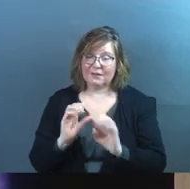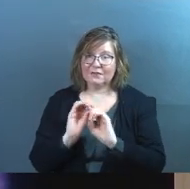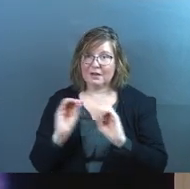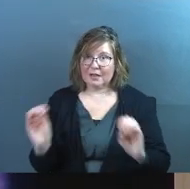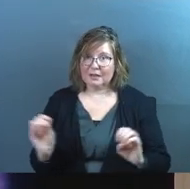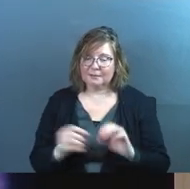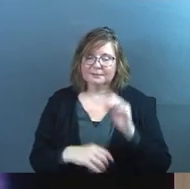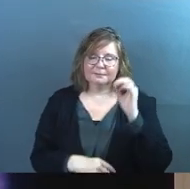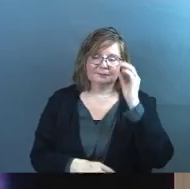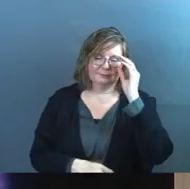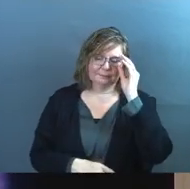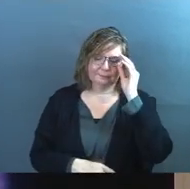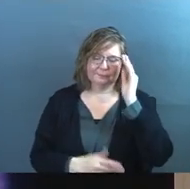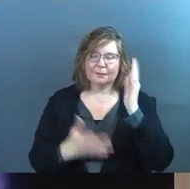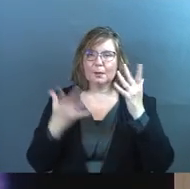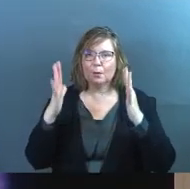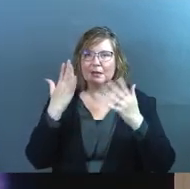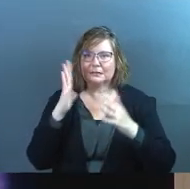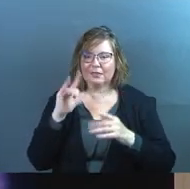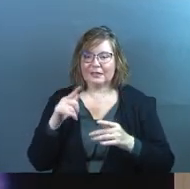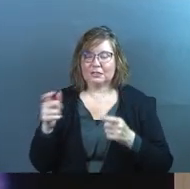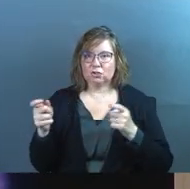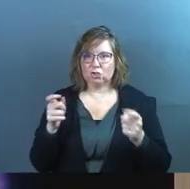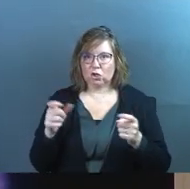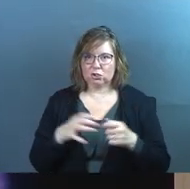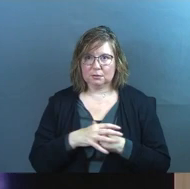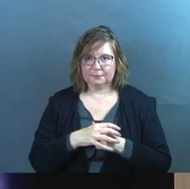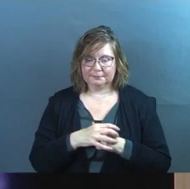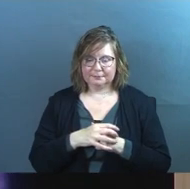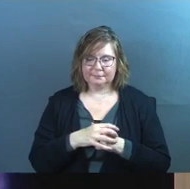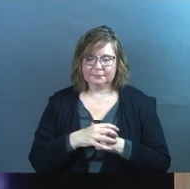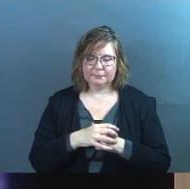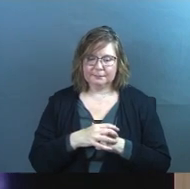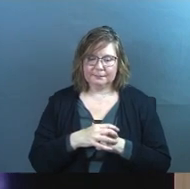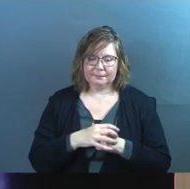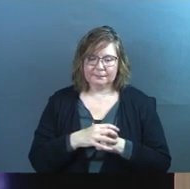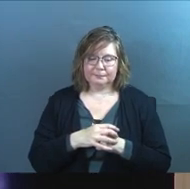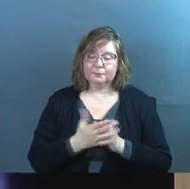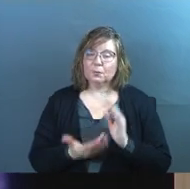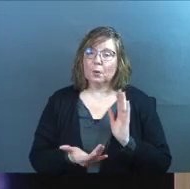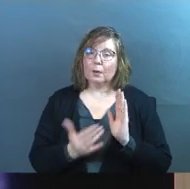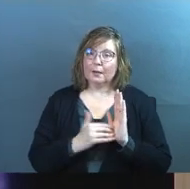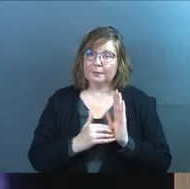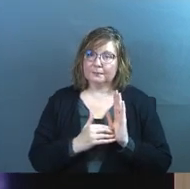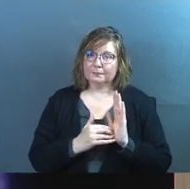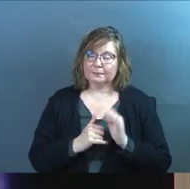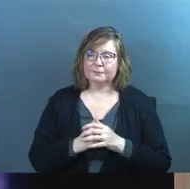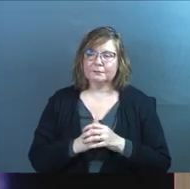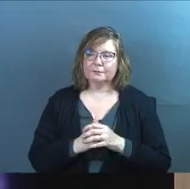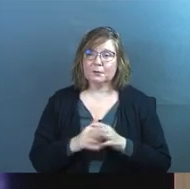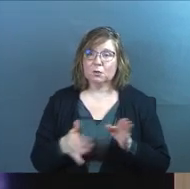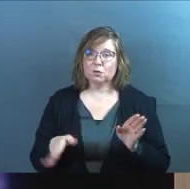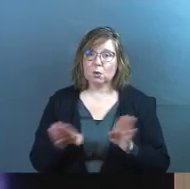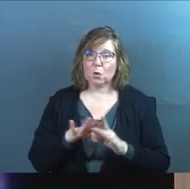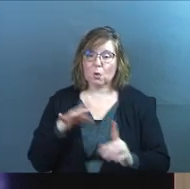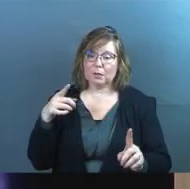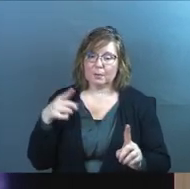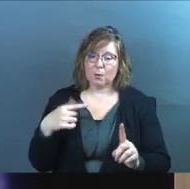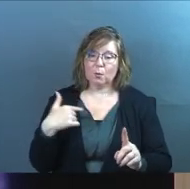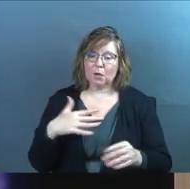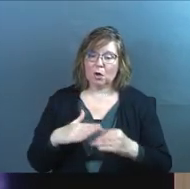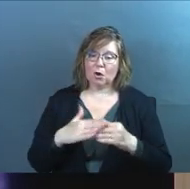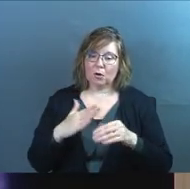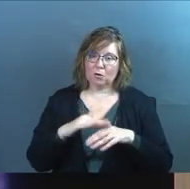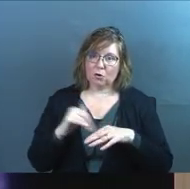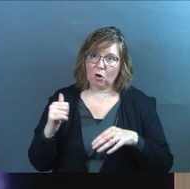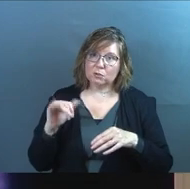nothing. Praise God that He's in charge. So again, to close that point up, we are